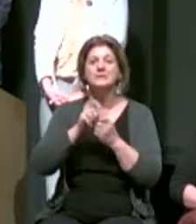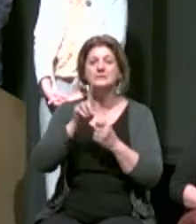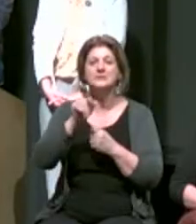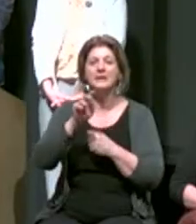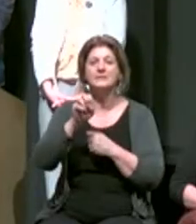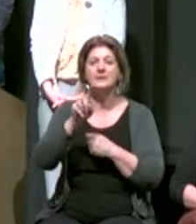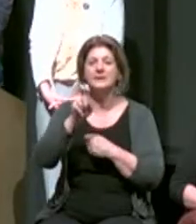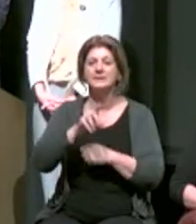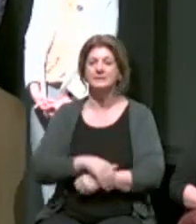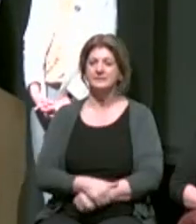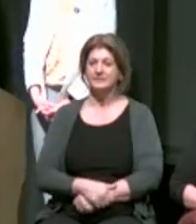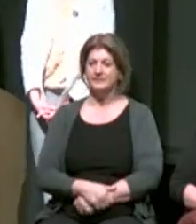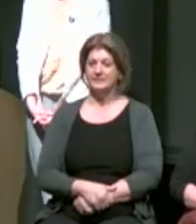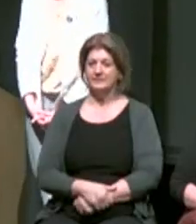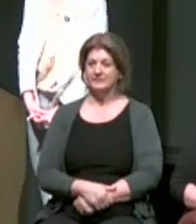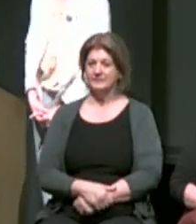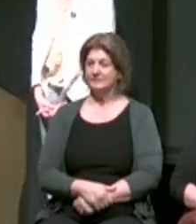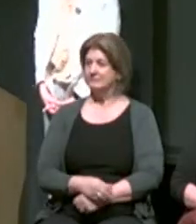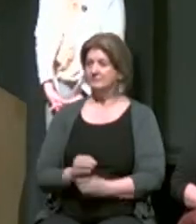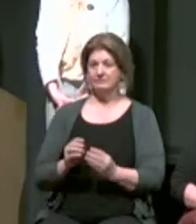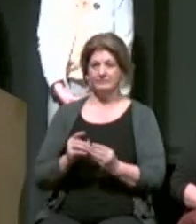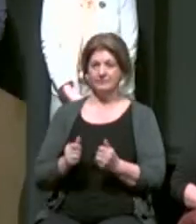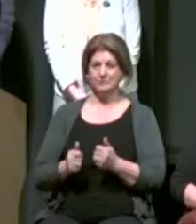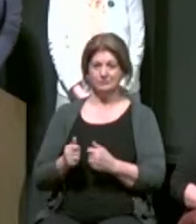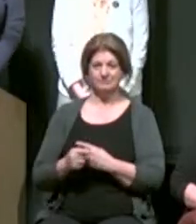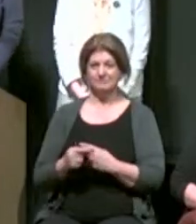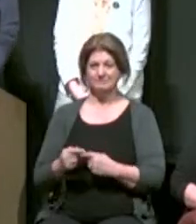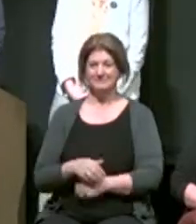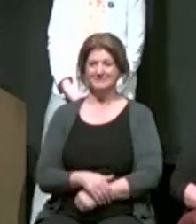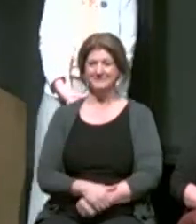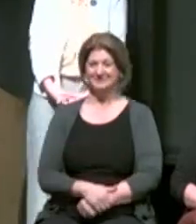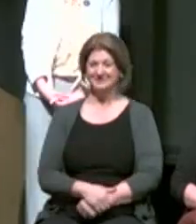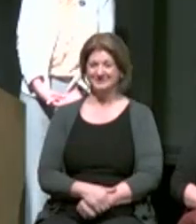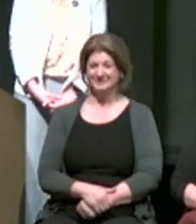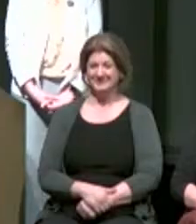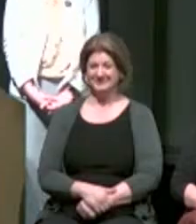Yeah. Go ahead. Okay.